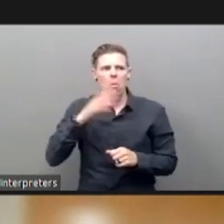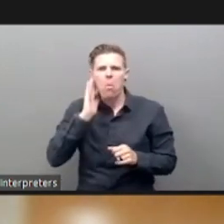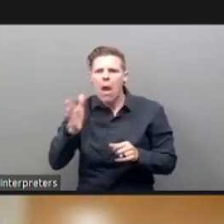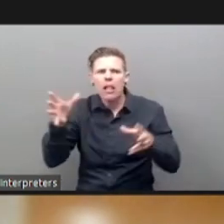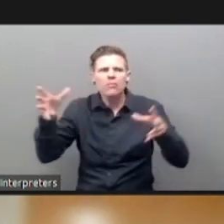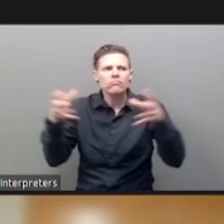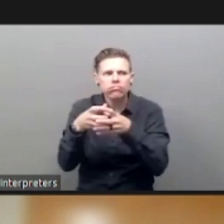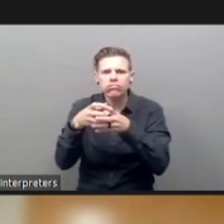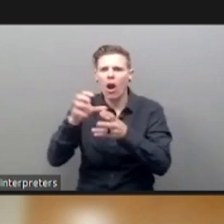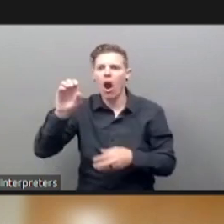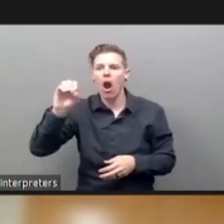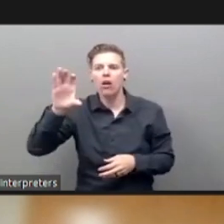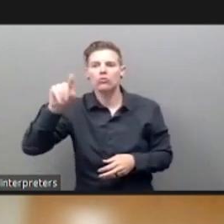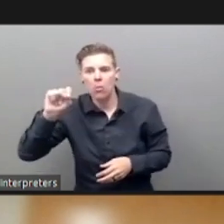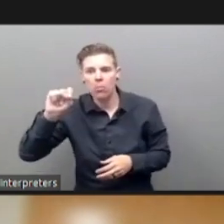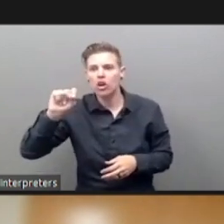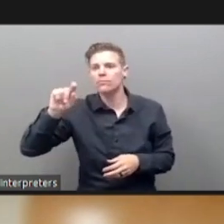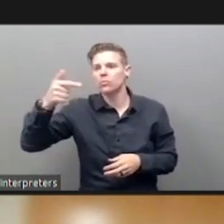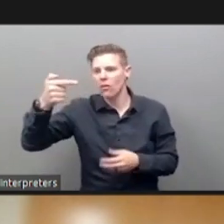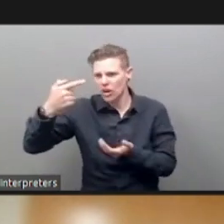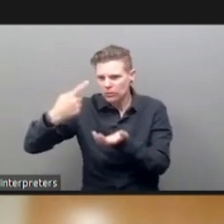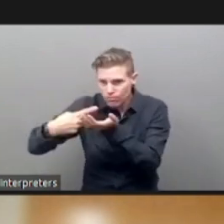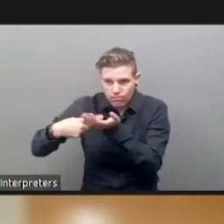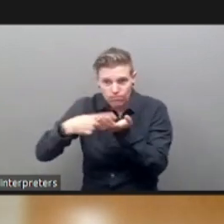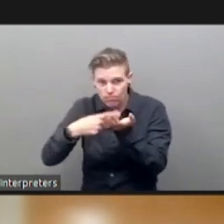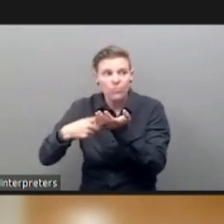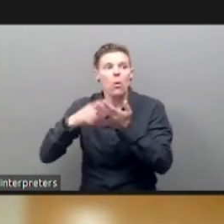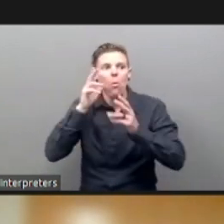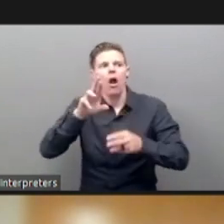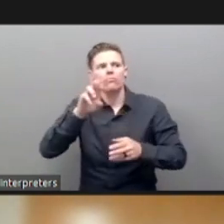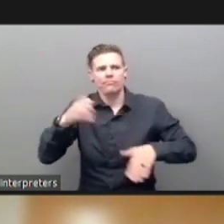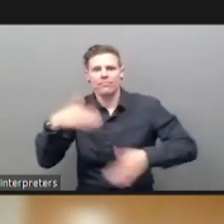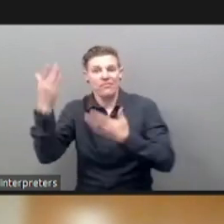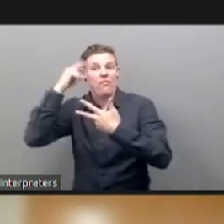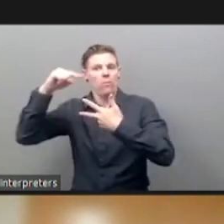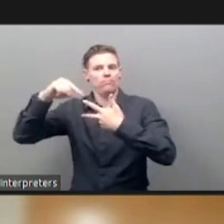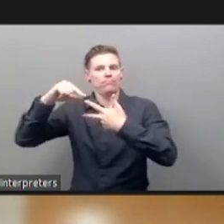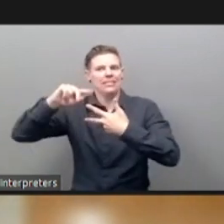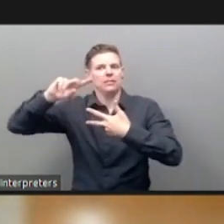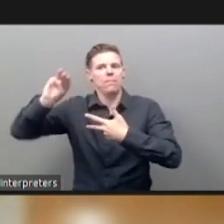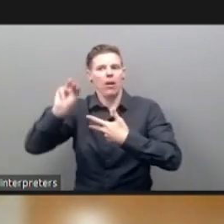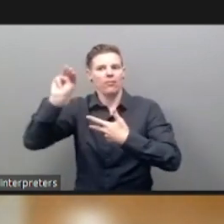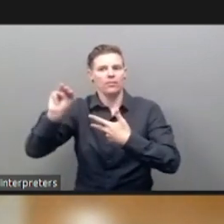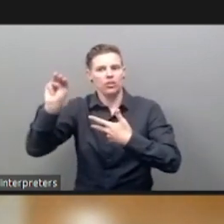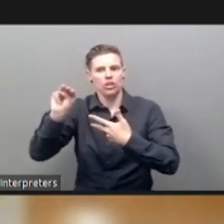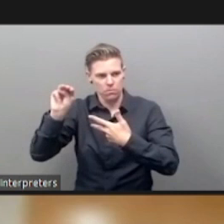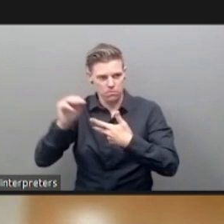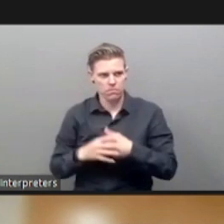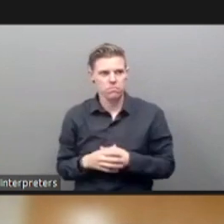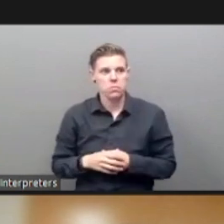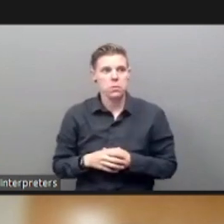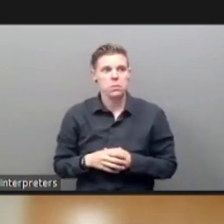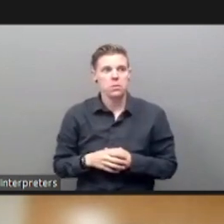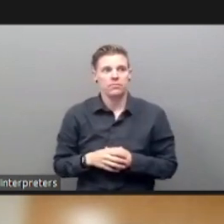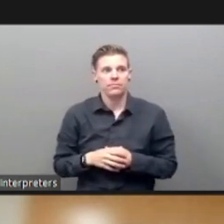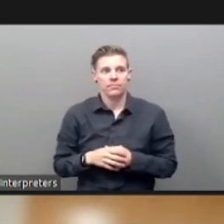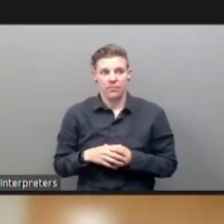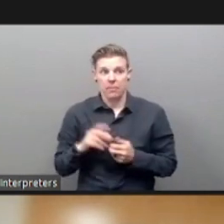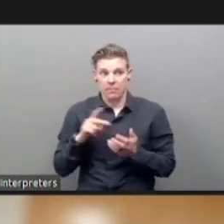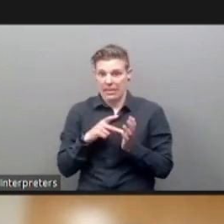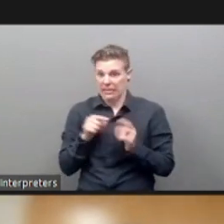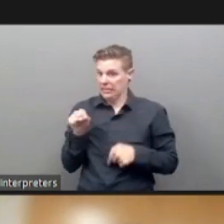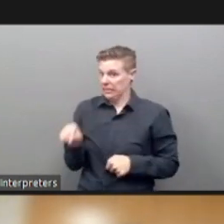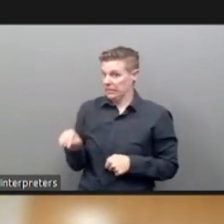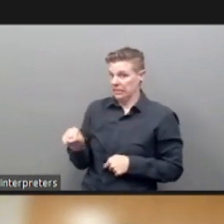Moderna COVID-19 booster doses. And we predict that if that happens, then by the end of this week, we'll be able to